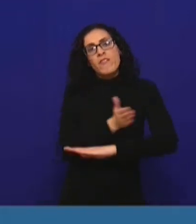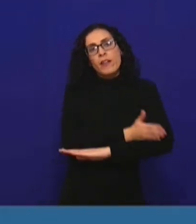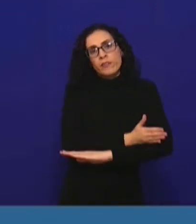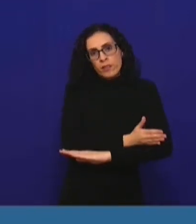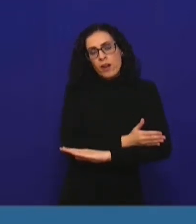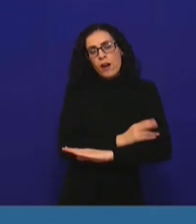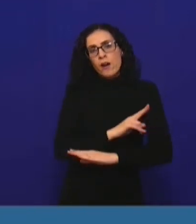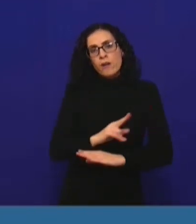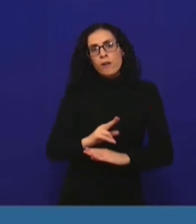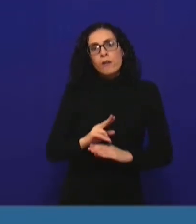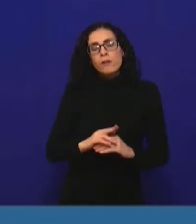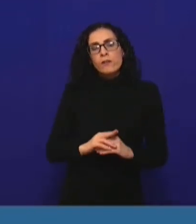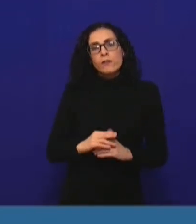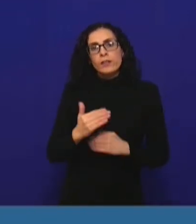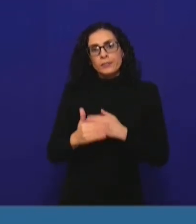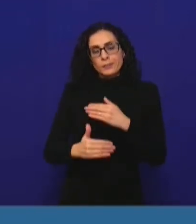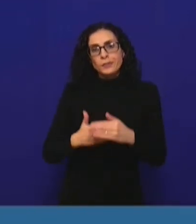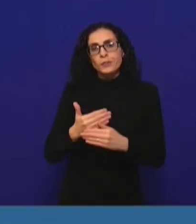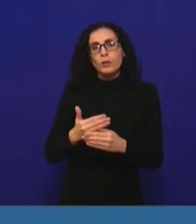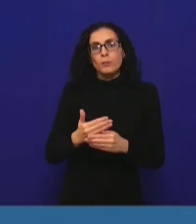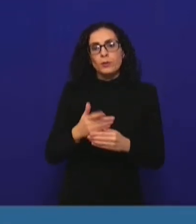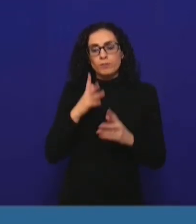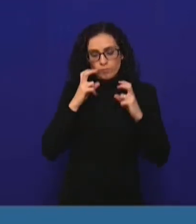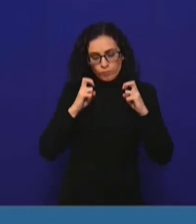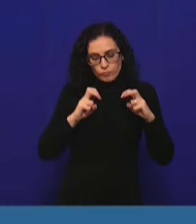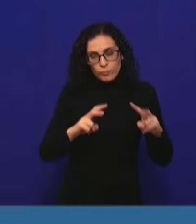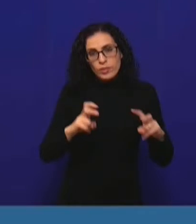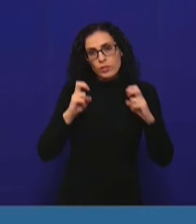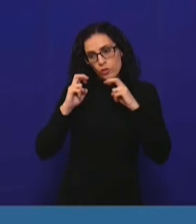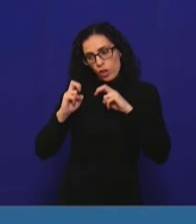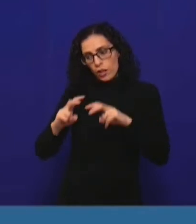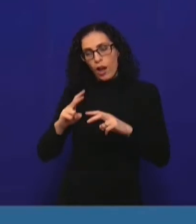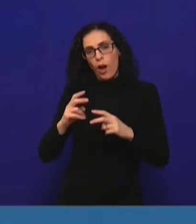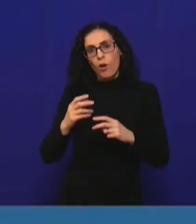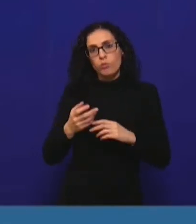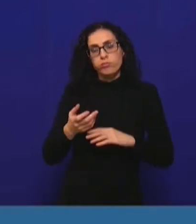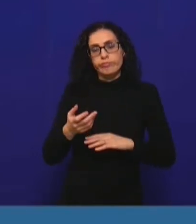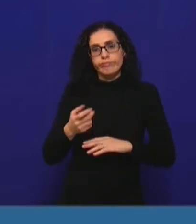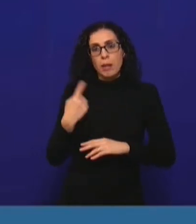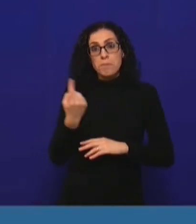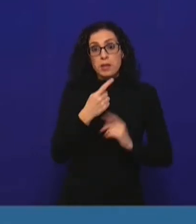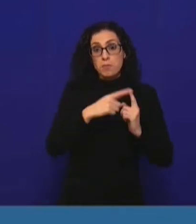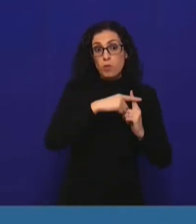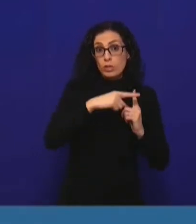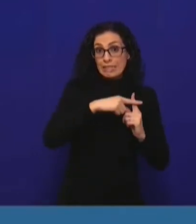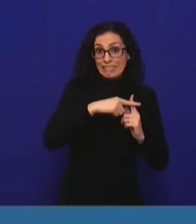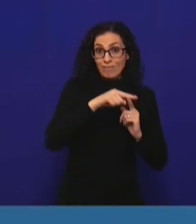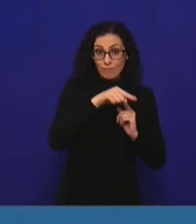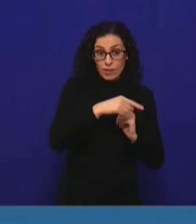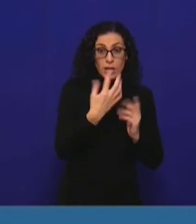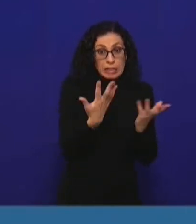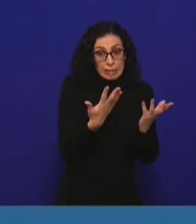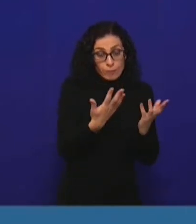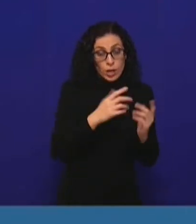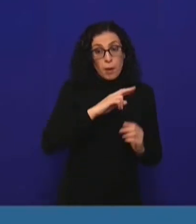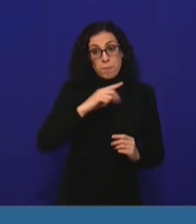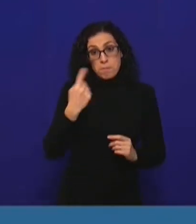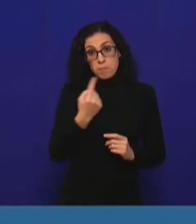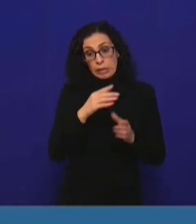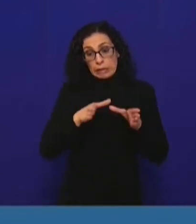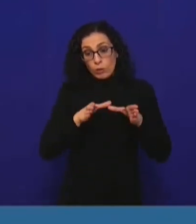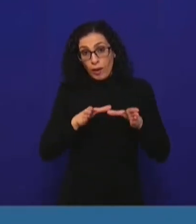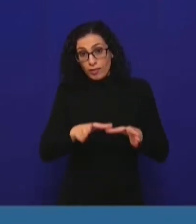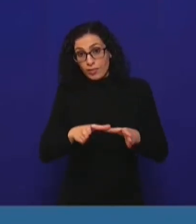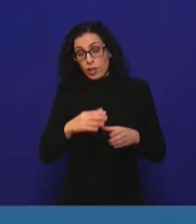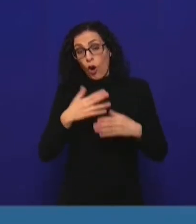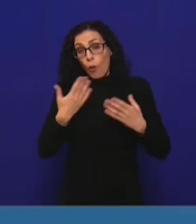anka għaddejjin nibqgħu bl-investigazzjoni tal-każijiet li għandna l-izolazzjoni tal-persuni u contact tracing li dawn